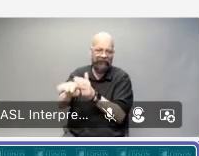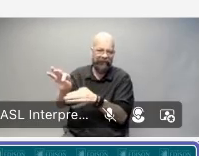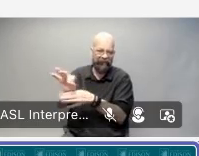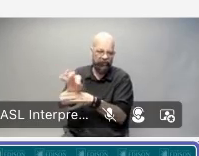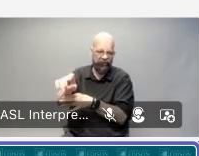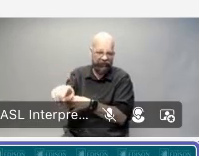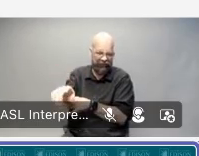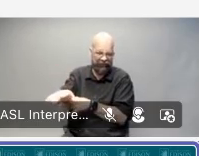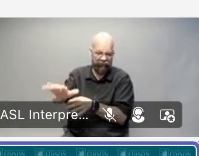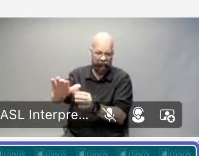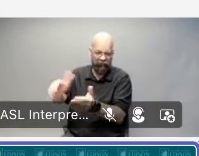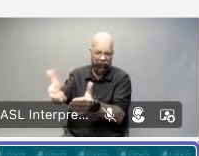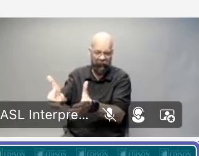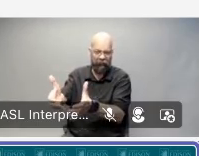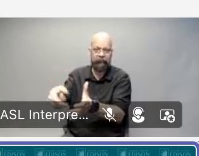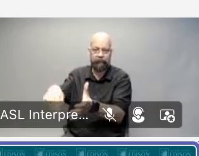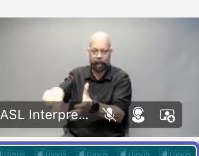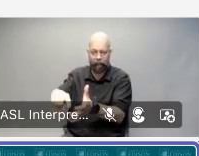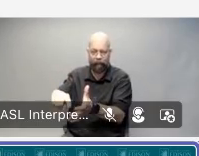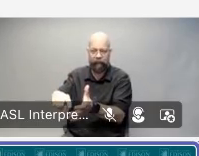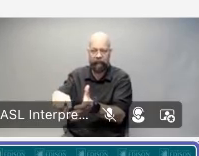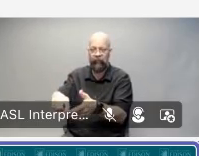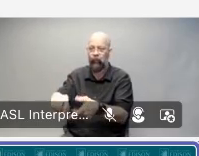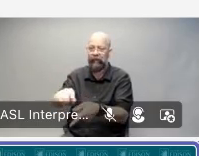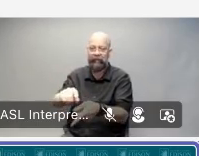emergency preparedness, and then connecting them with